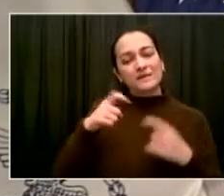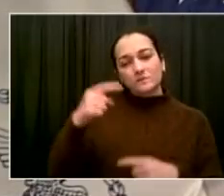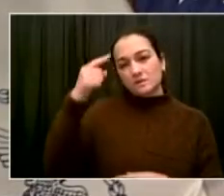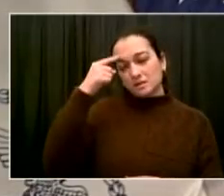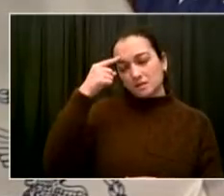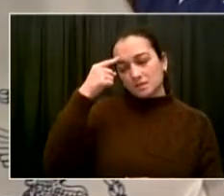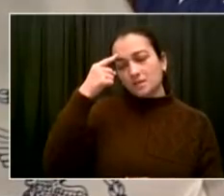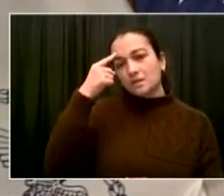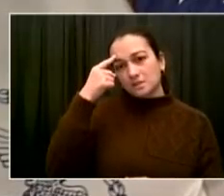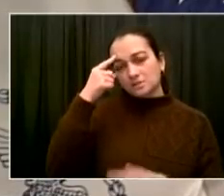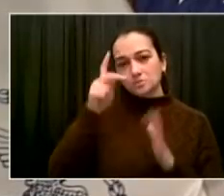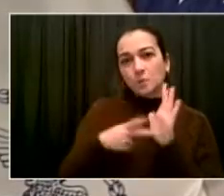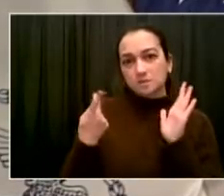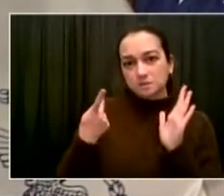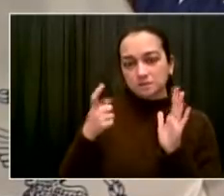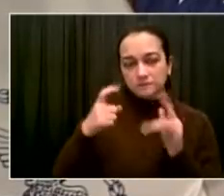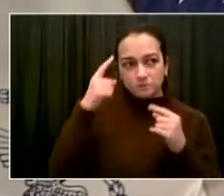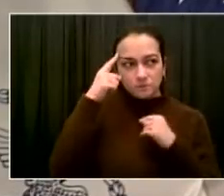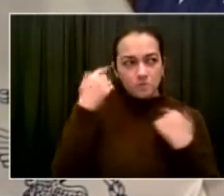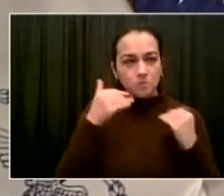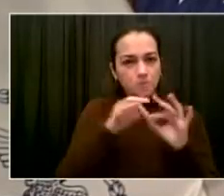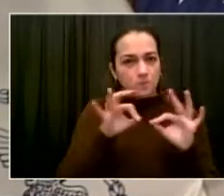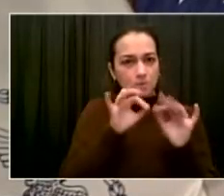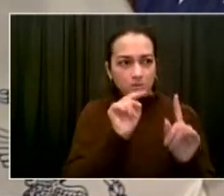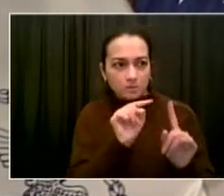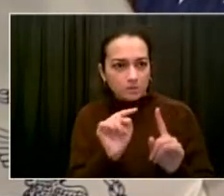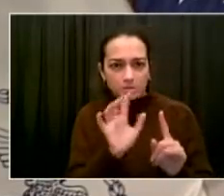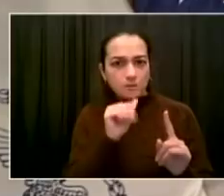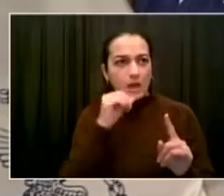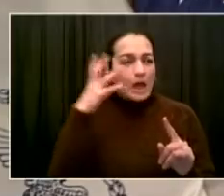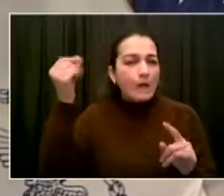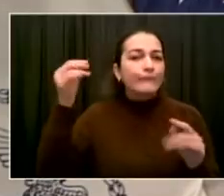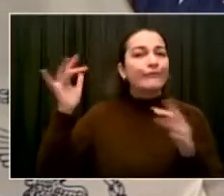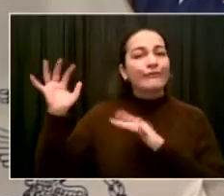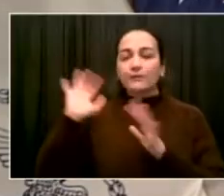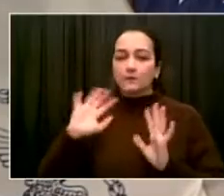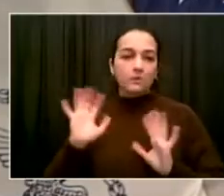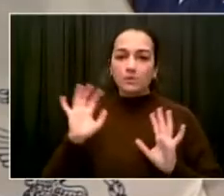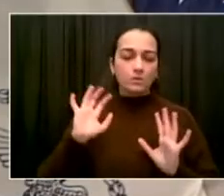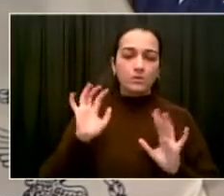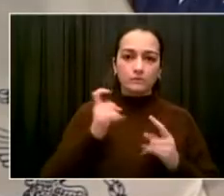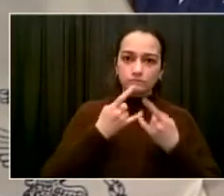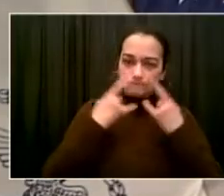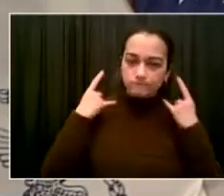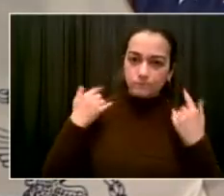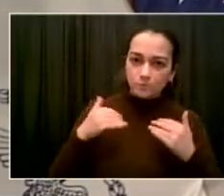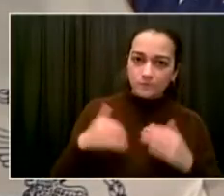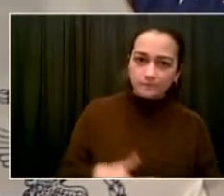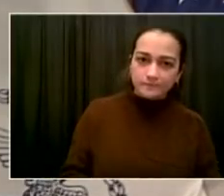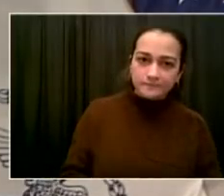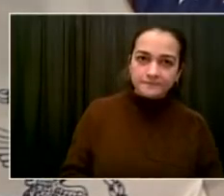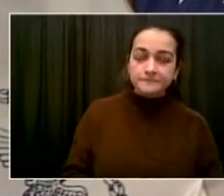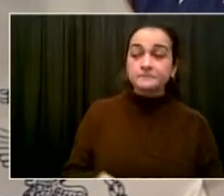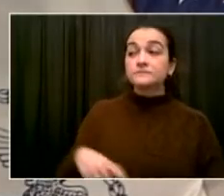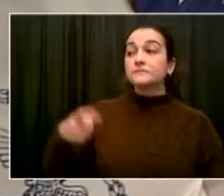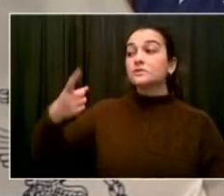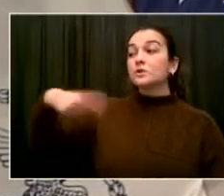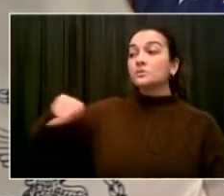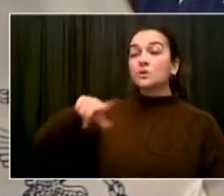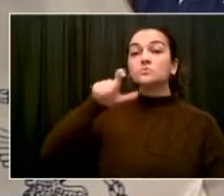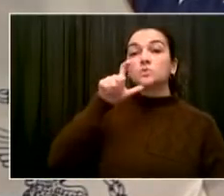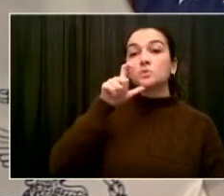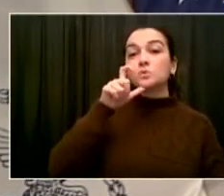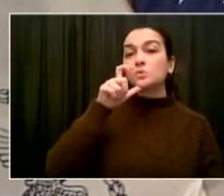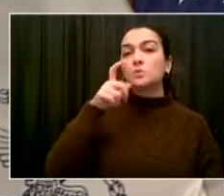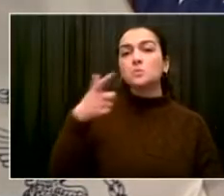those categories, you obviously have some more options. The bottom line, though, is vaccination is what is the